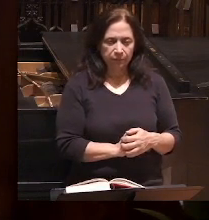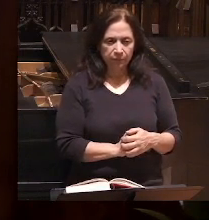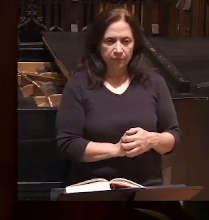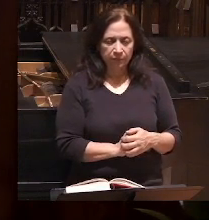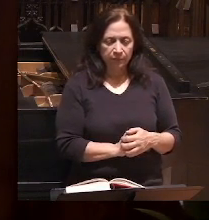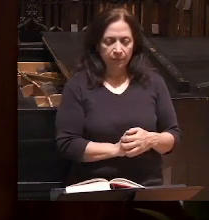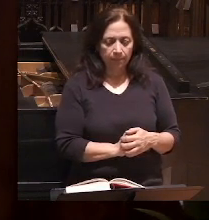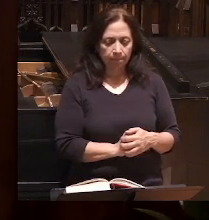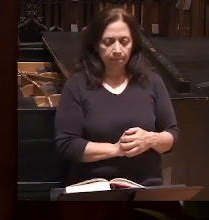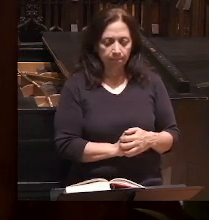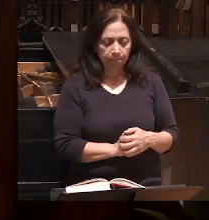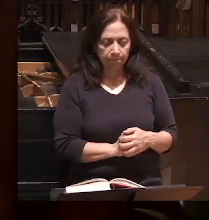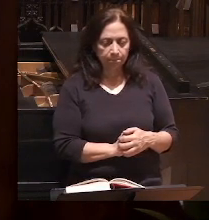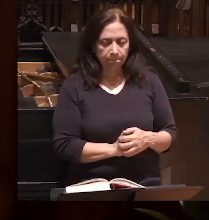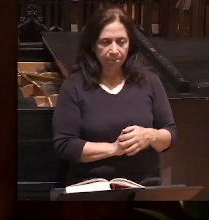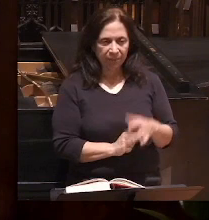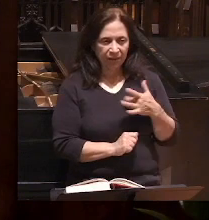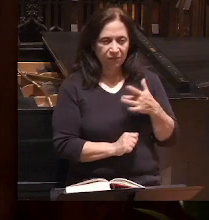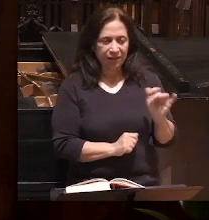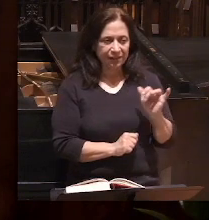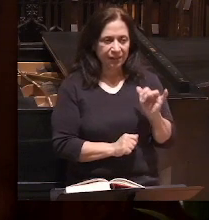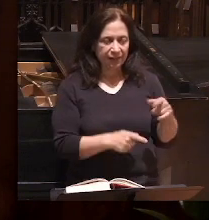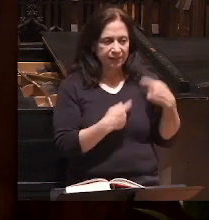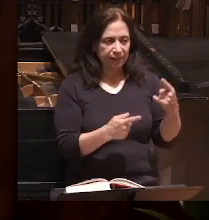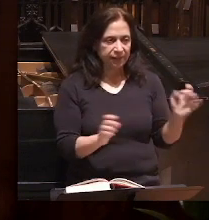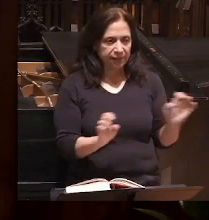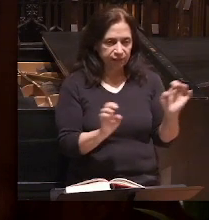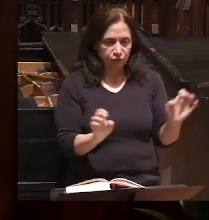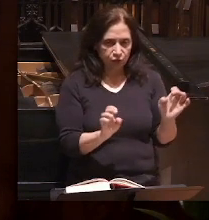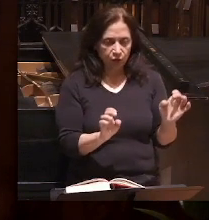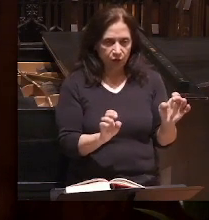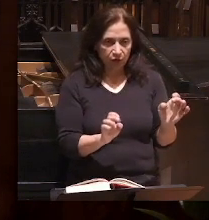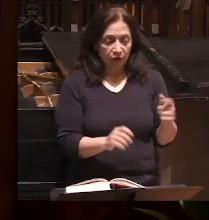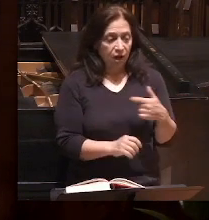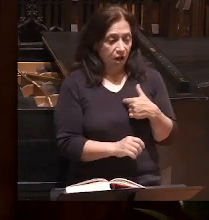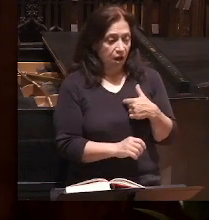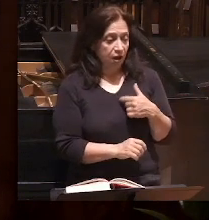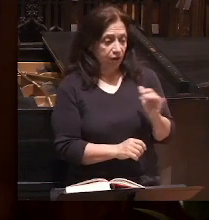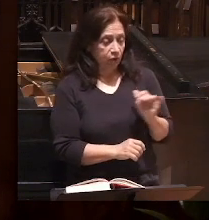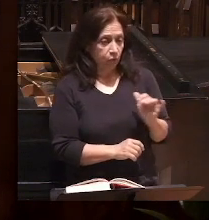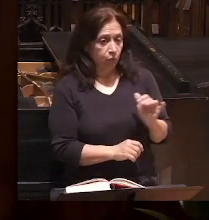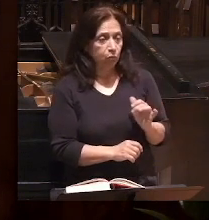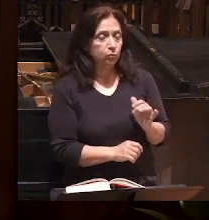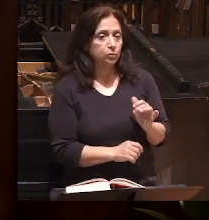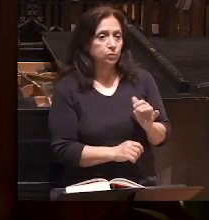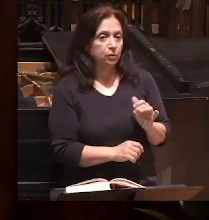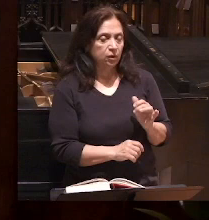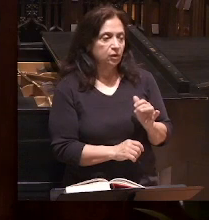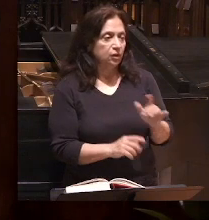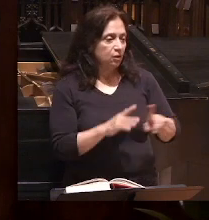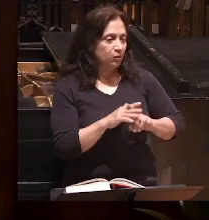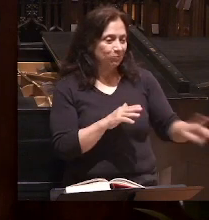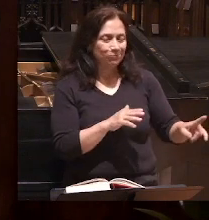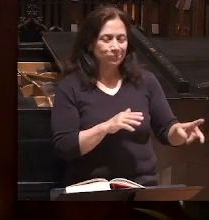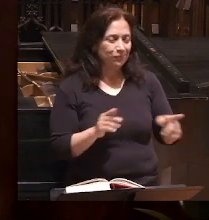It seems ever since Easter, I too have been on the road to